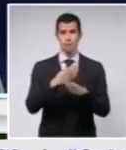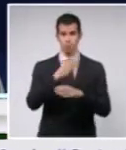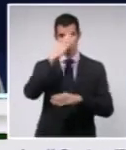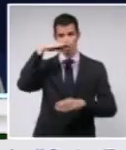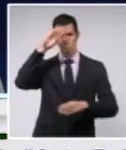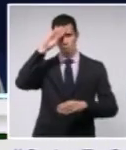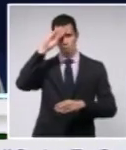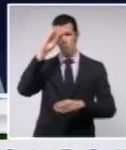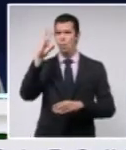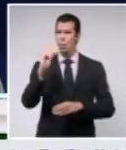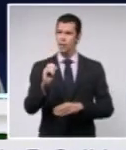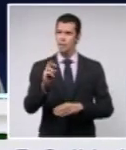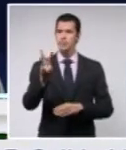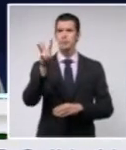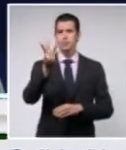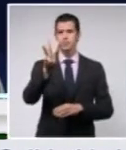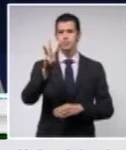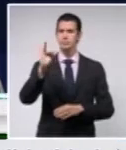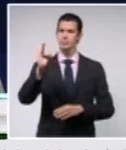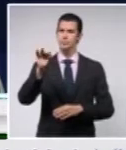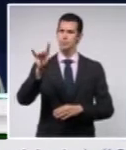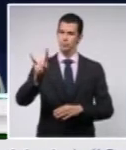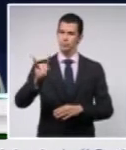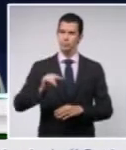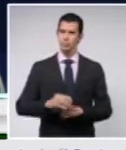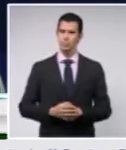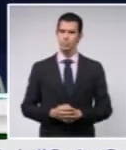412 in the Molecular Immunology Center,